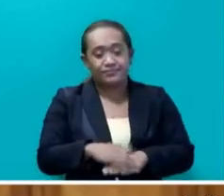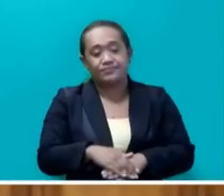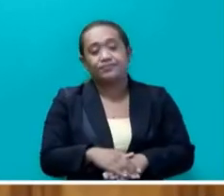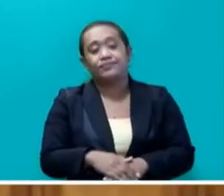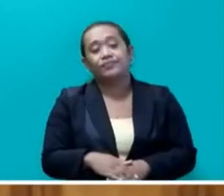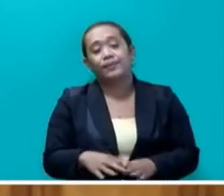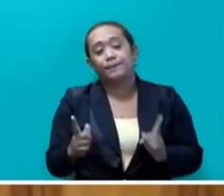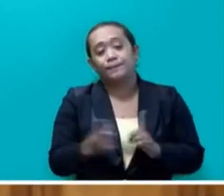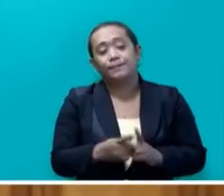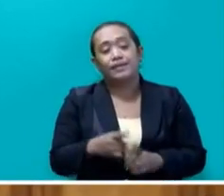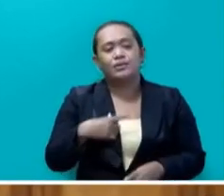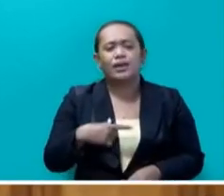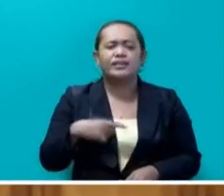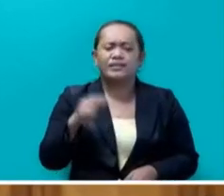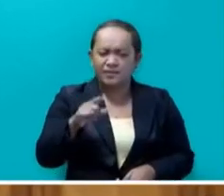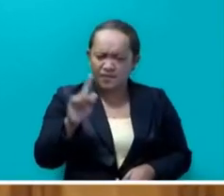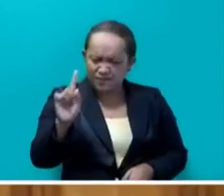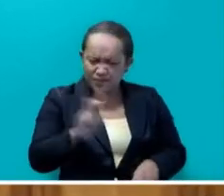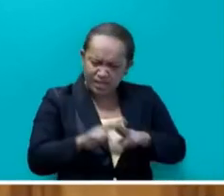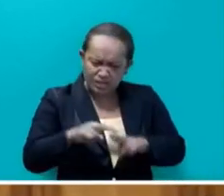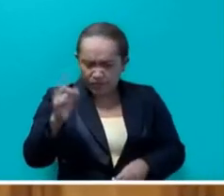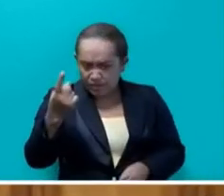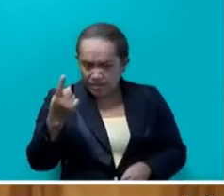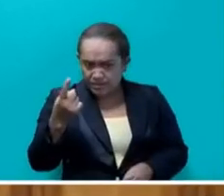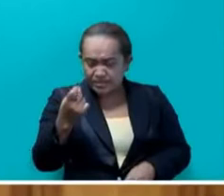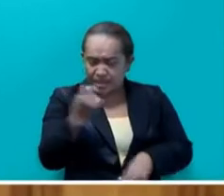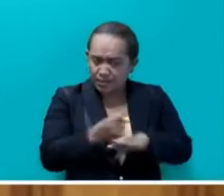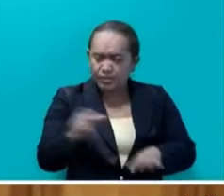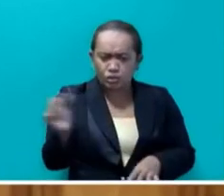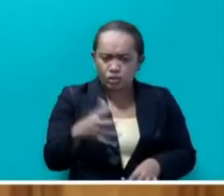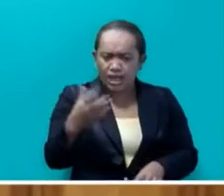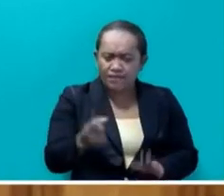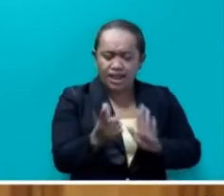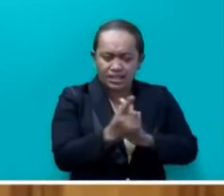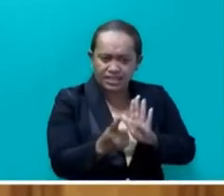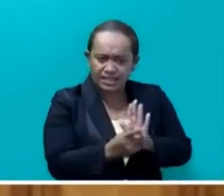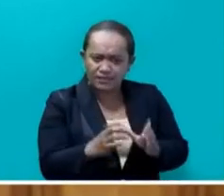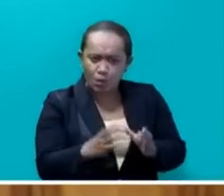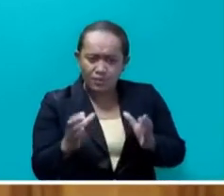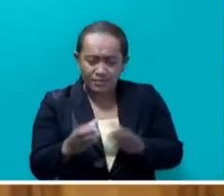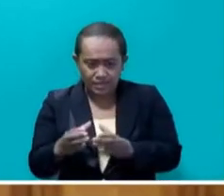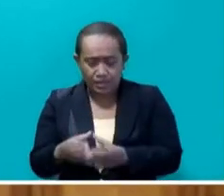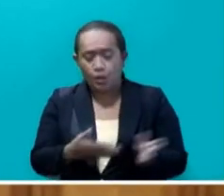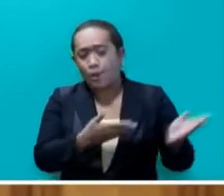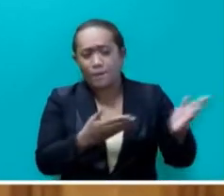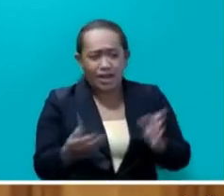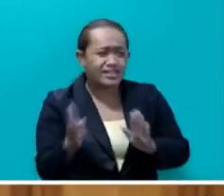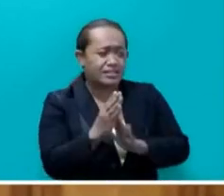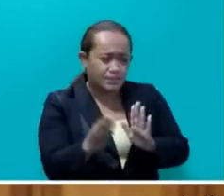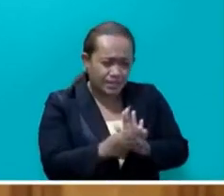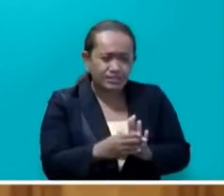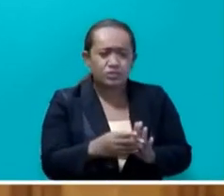government should do. They should have a legislative committee to bring in these bills to Parliament,